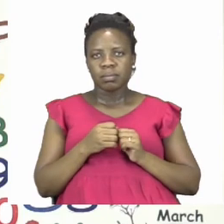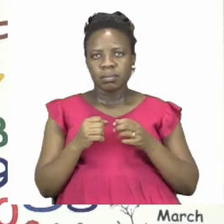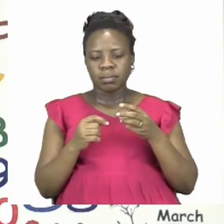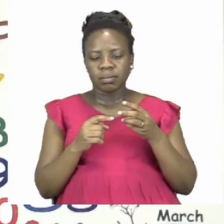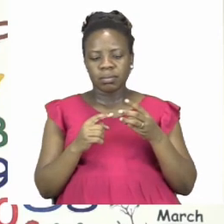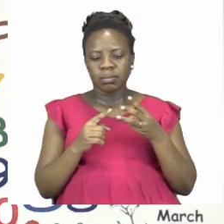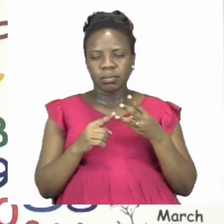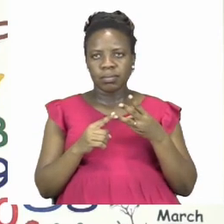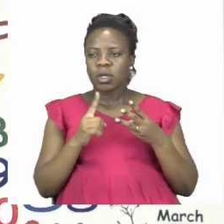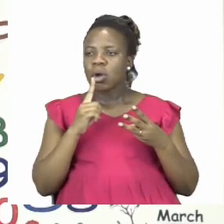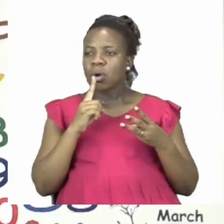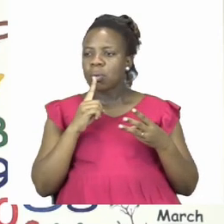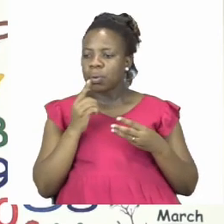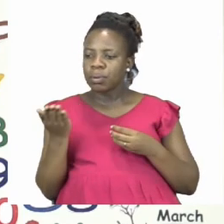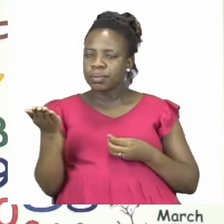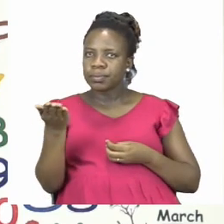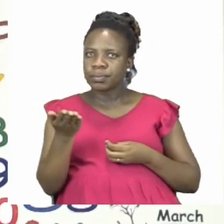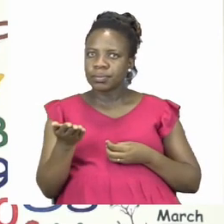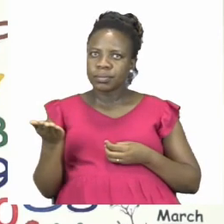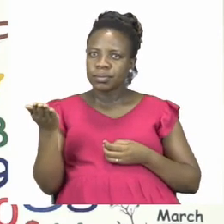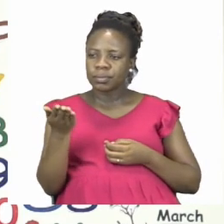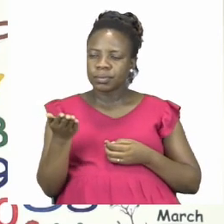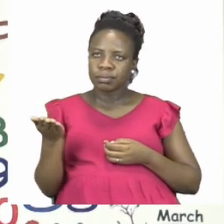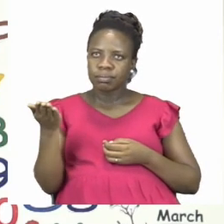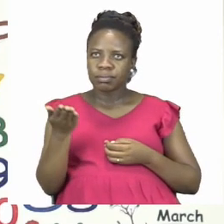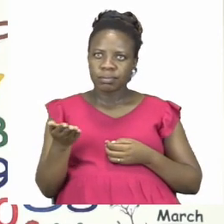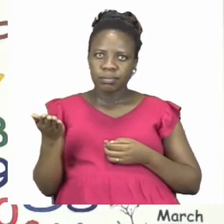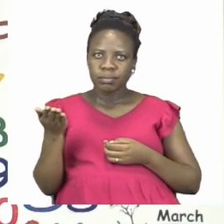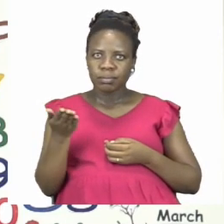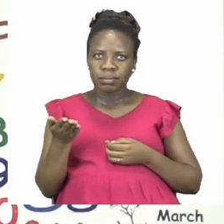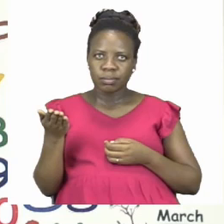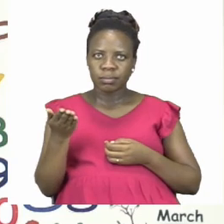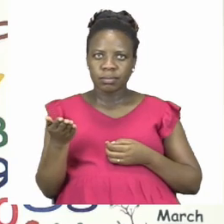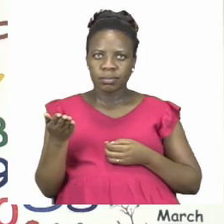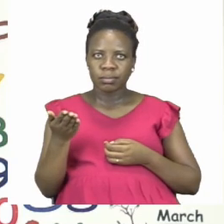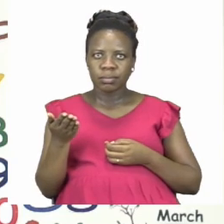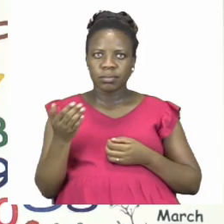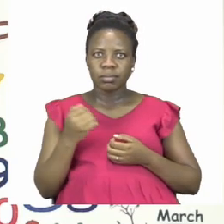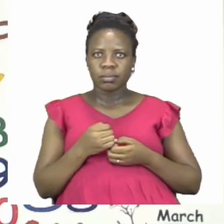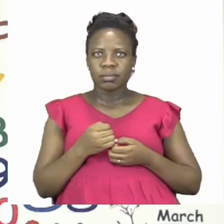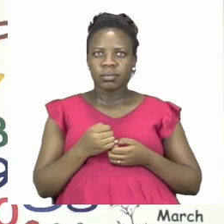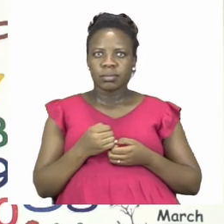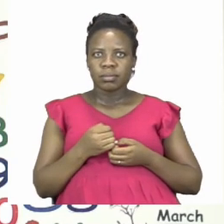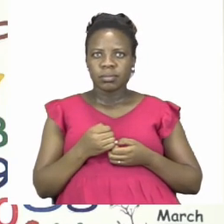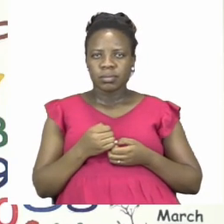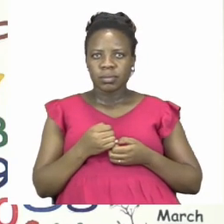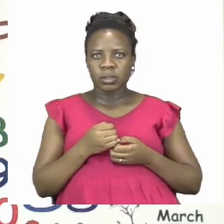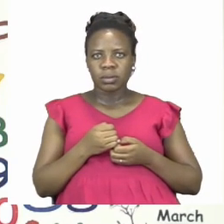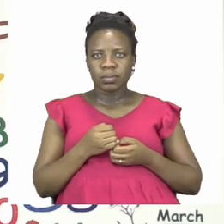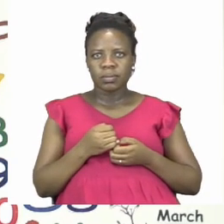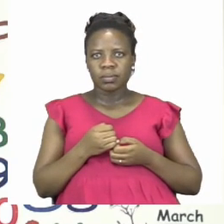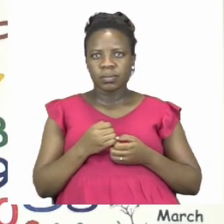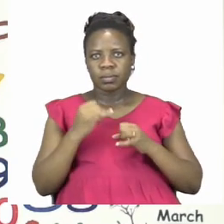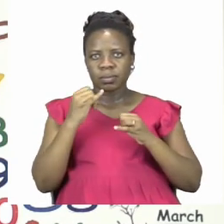microwave. If we check closely with our fingers and our eyes, the microwave is 6 people. And